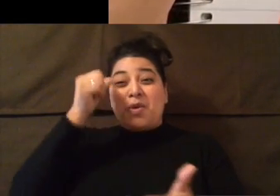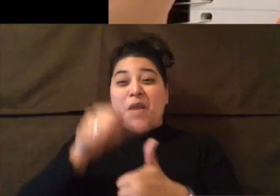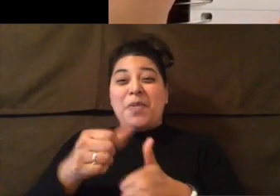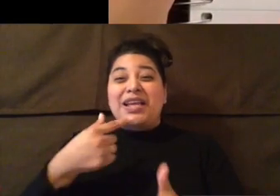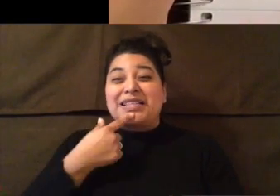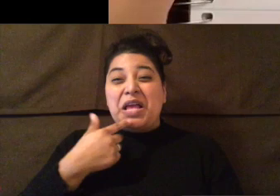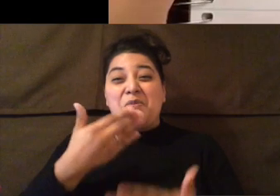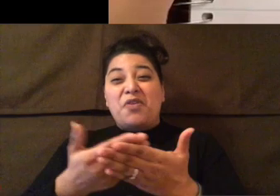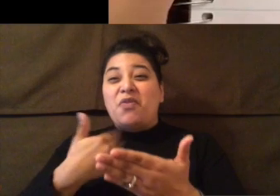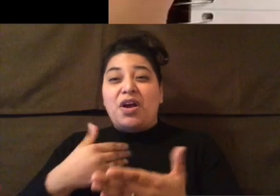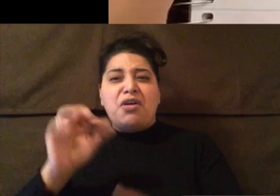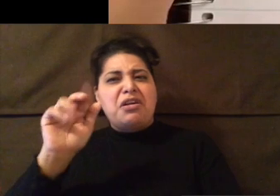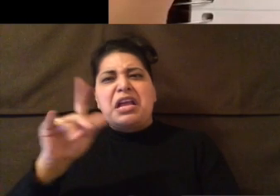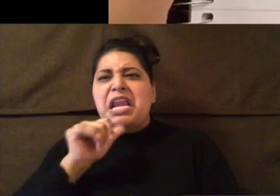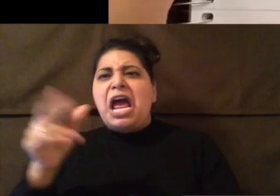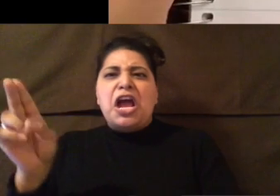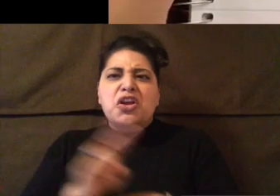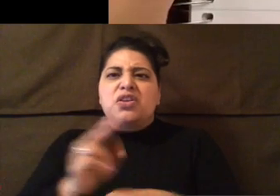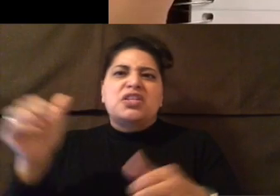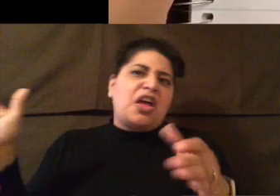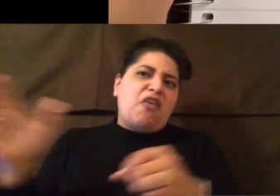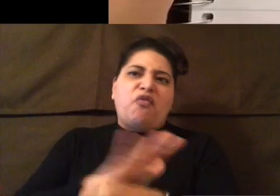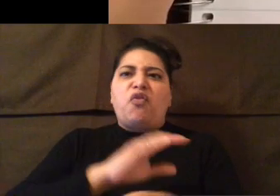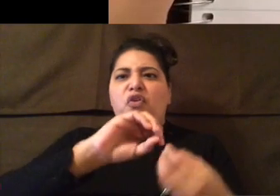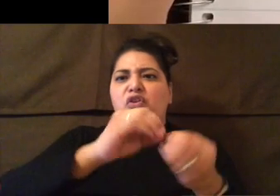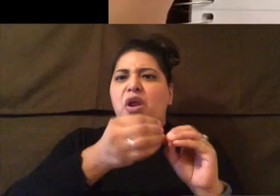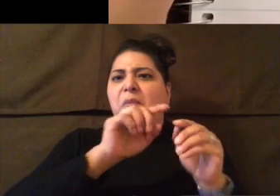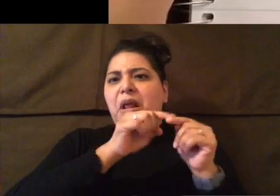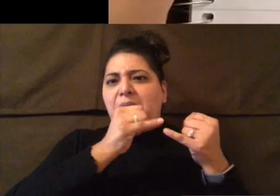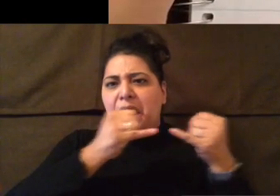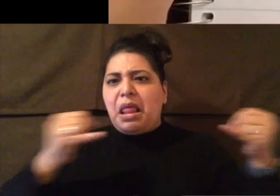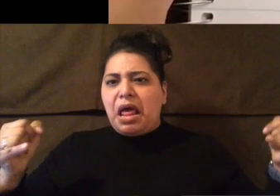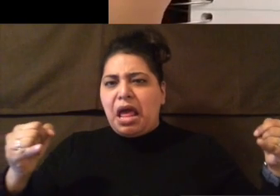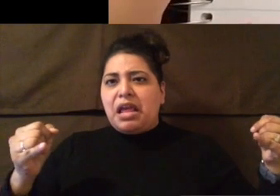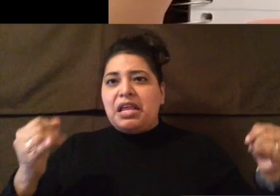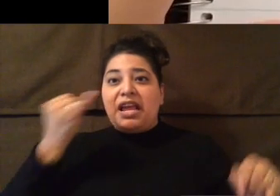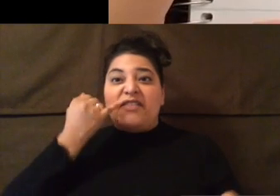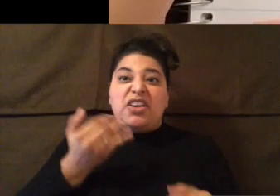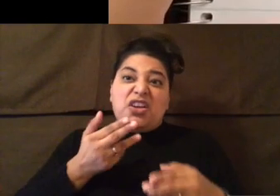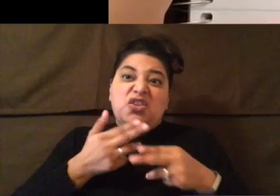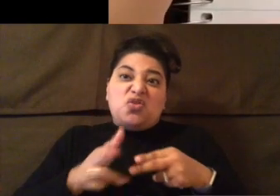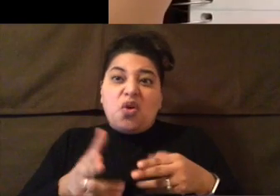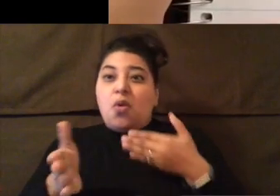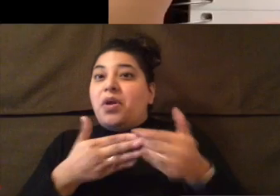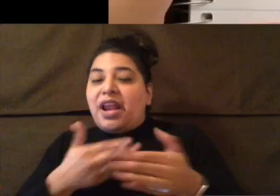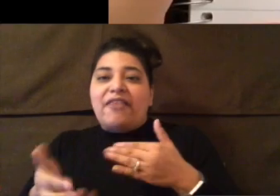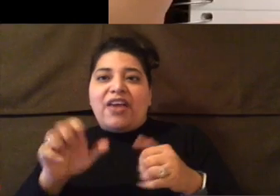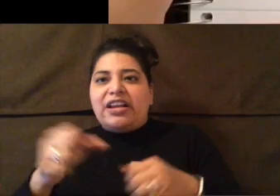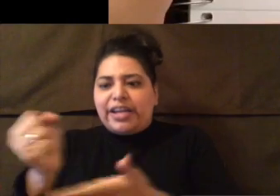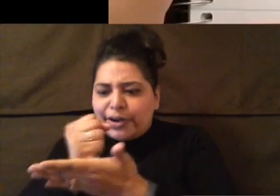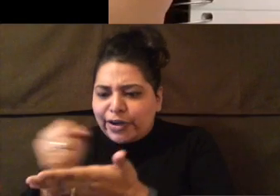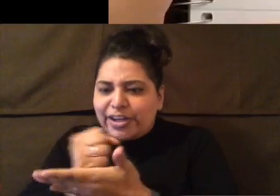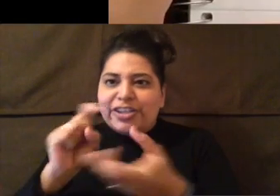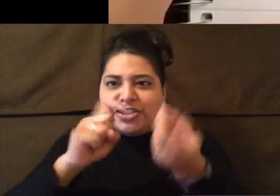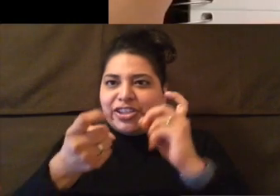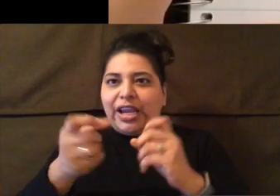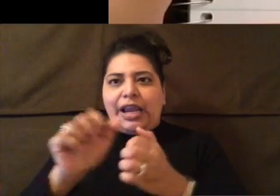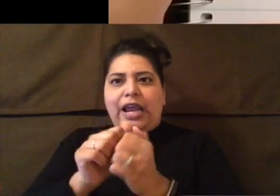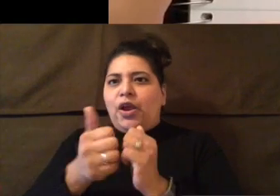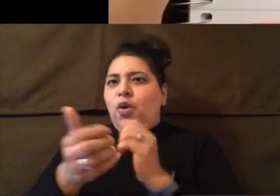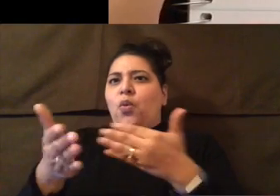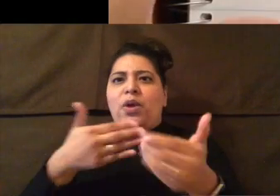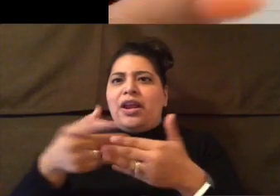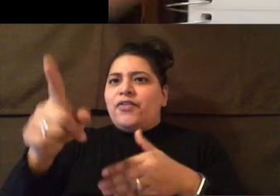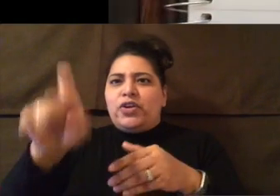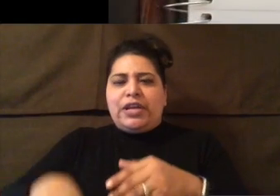And remember what I said previously, it's okay if you don't use the entire number line. It's okay if your number line is too short. All you have to do is erase your little arrow and make it